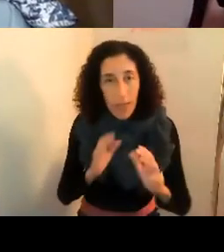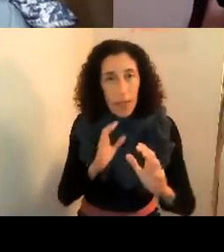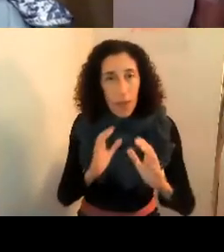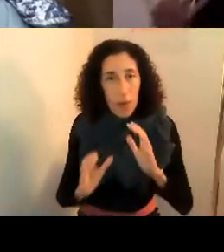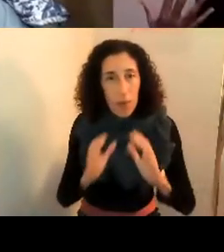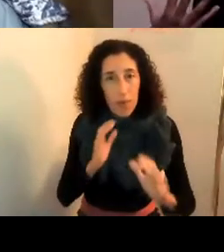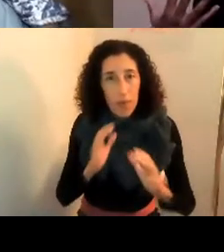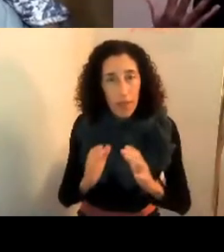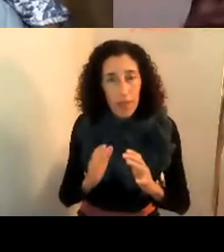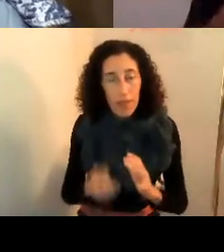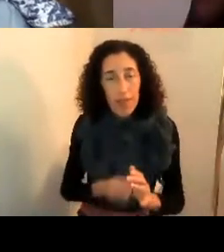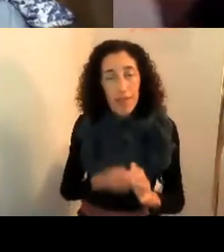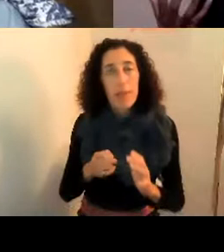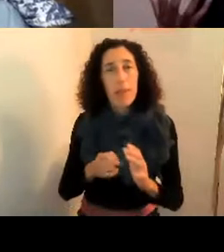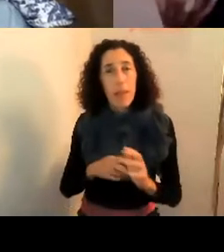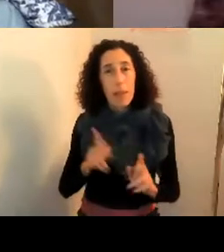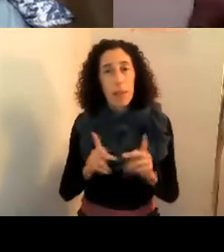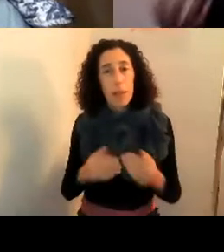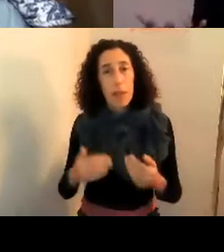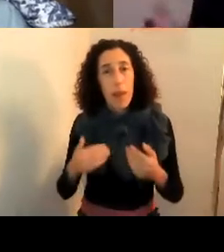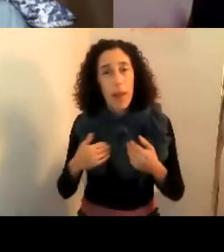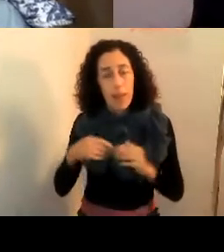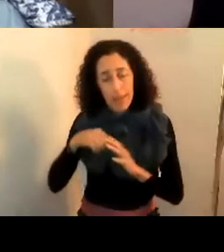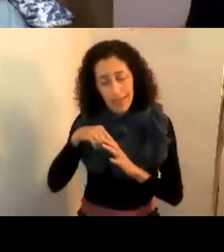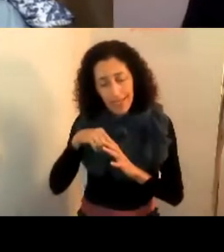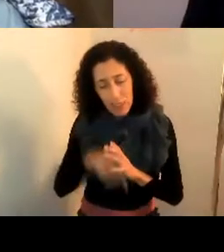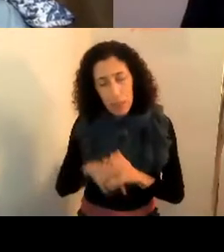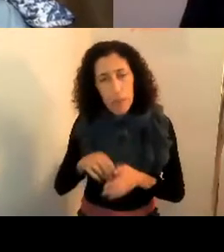that sit with people, that sit with communities in different ways